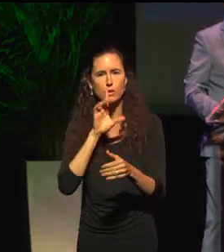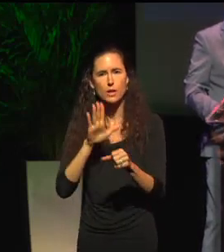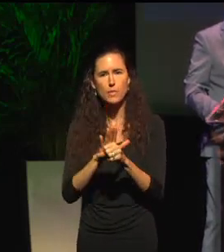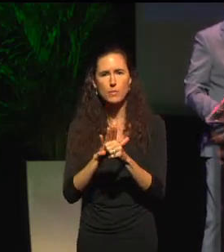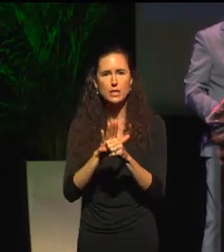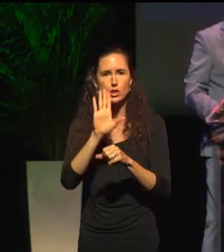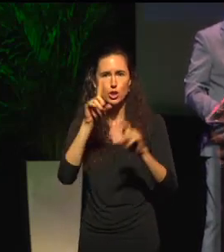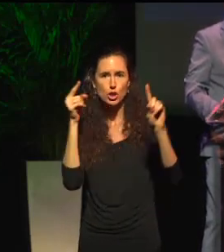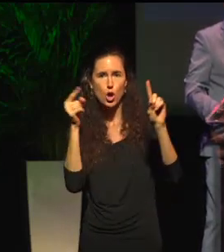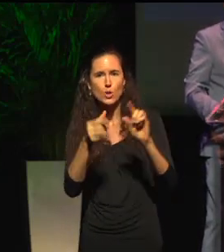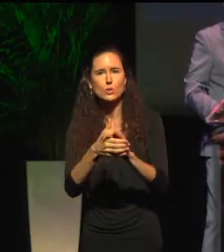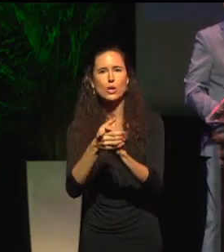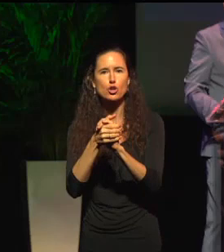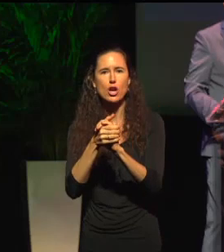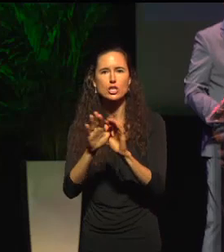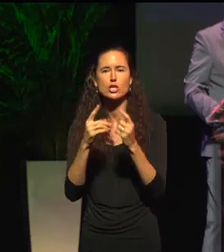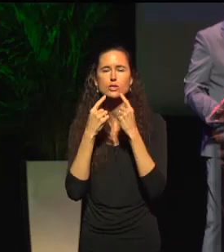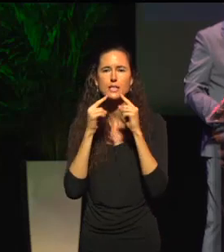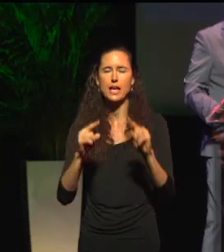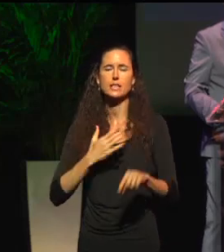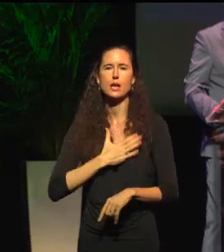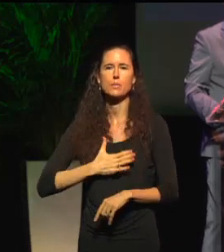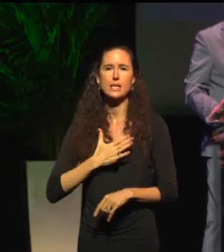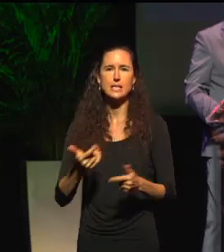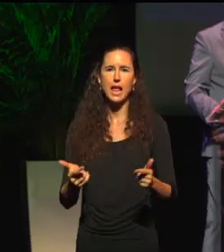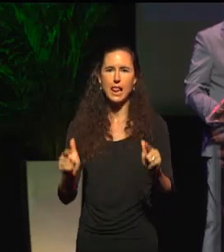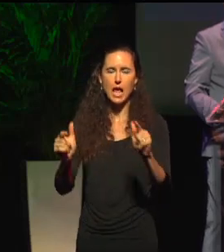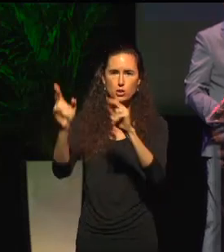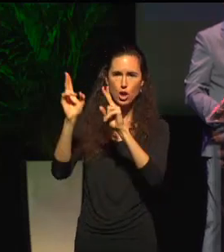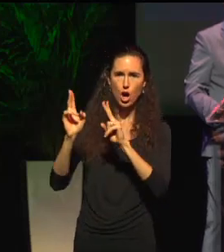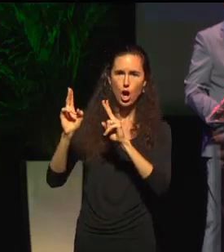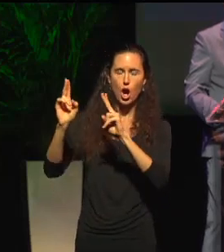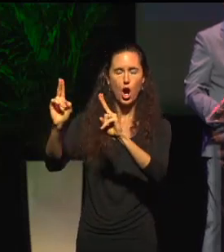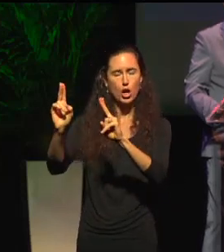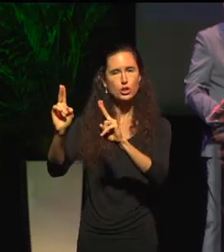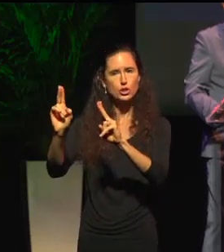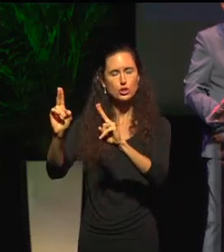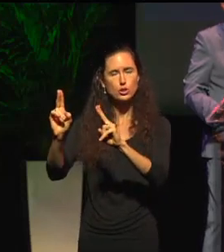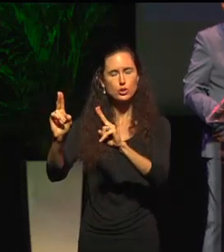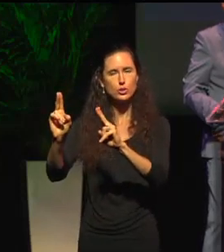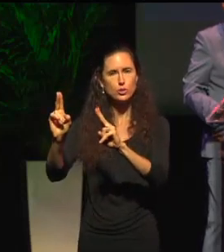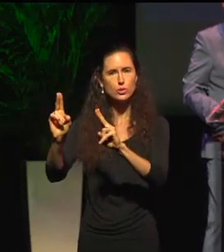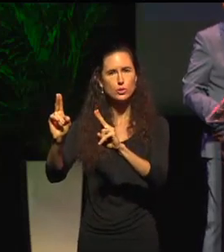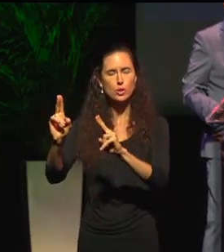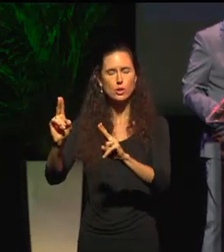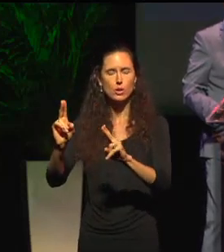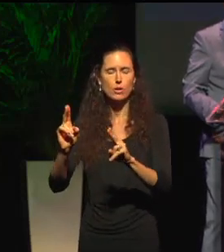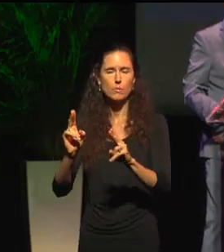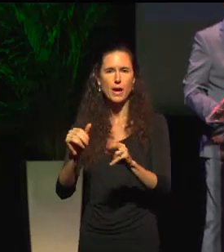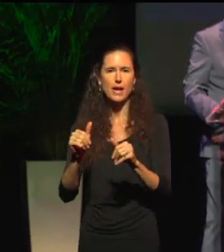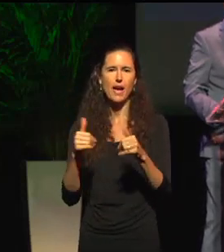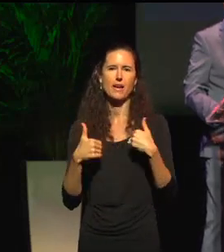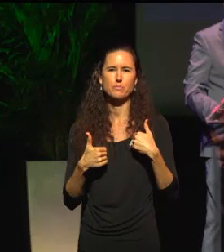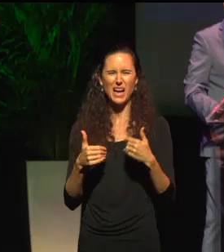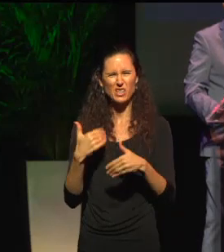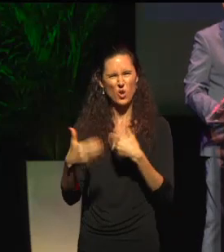success. Please allow us to honor you by officially going through the earned degree recognition